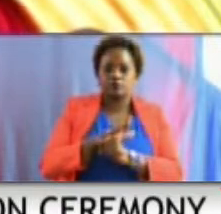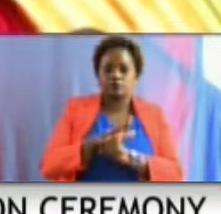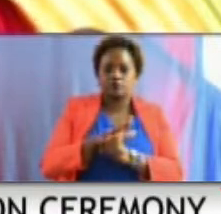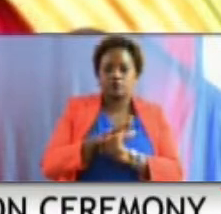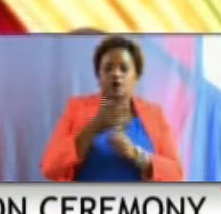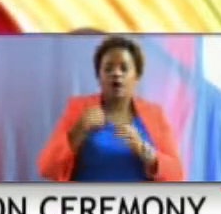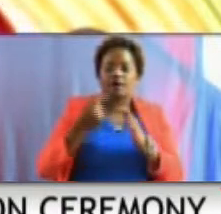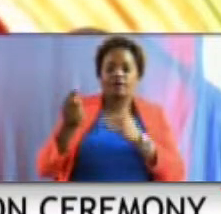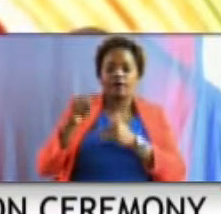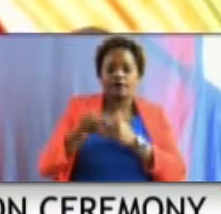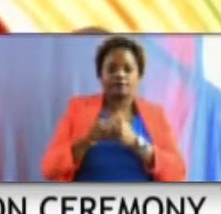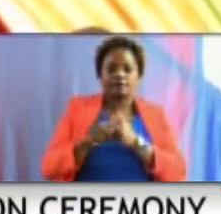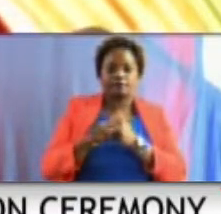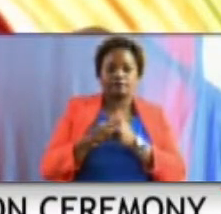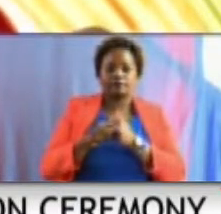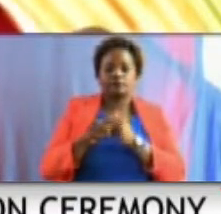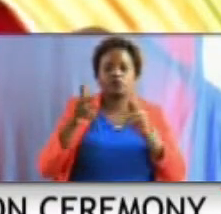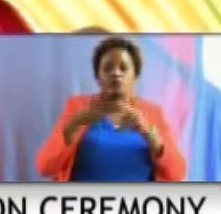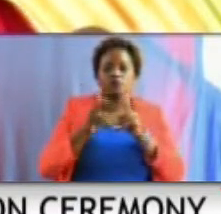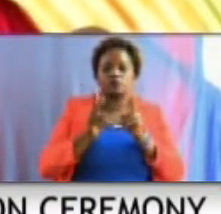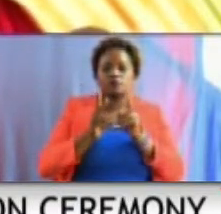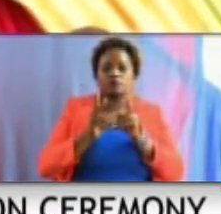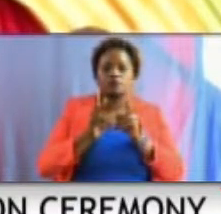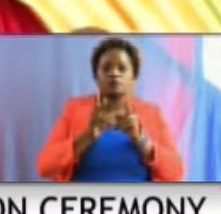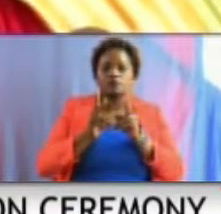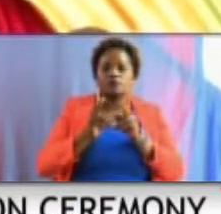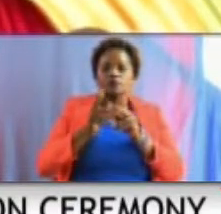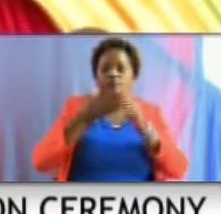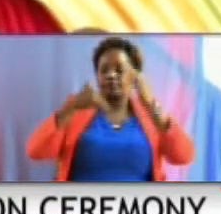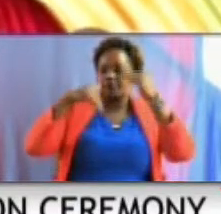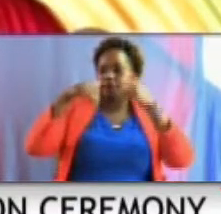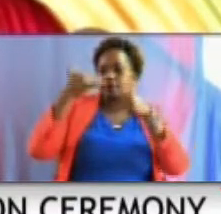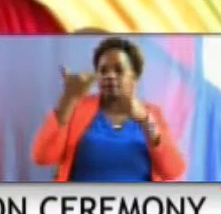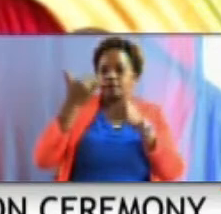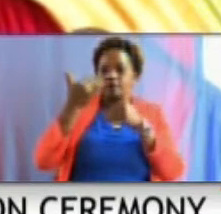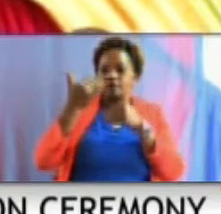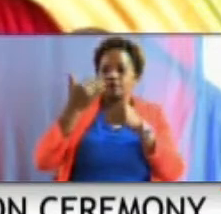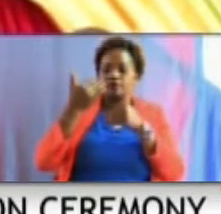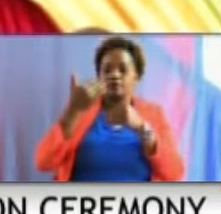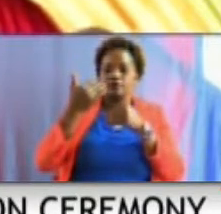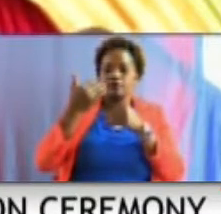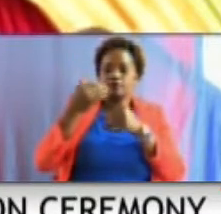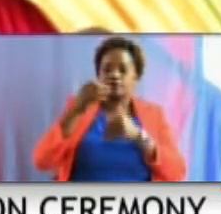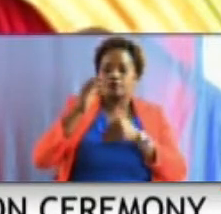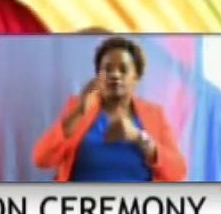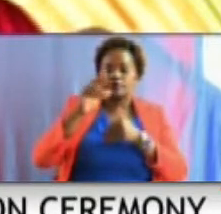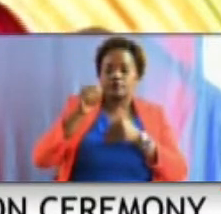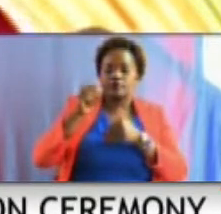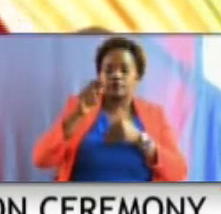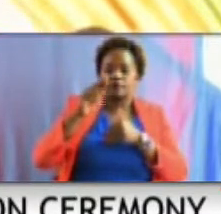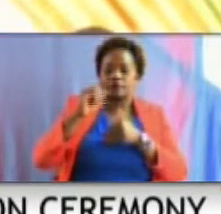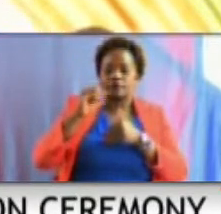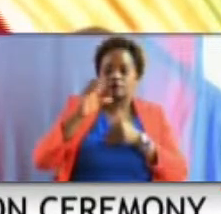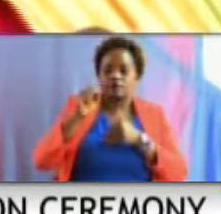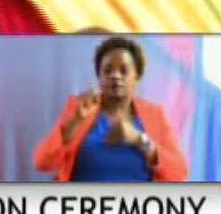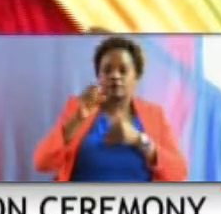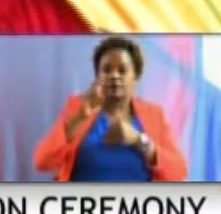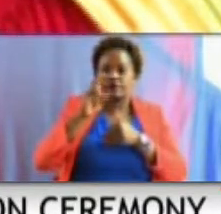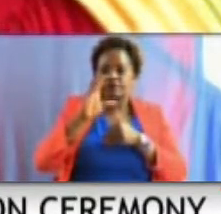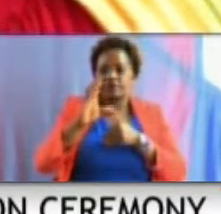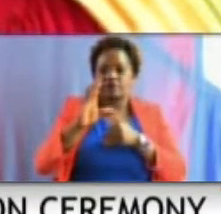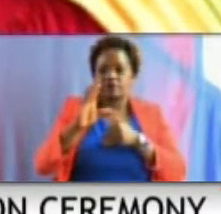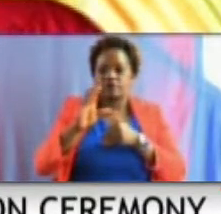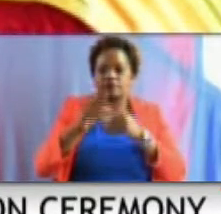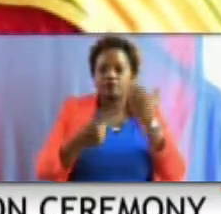come. And I'll start with Professor Francis Aduol, Vice Chancellor,